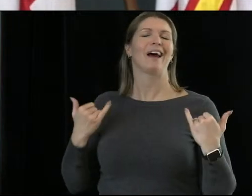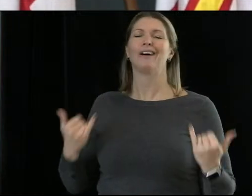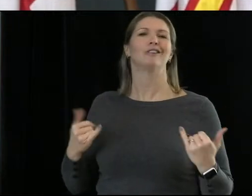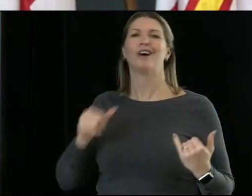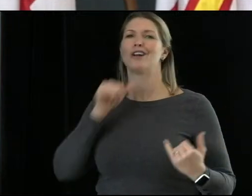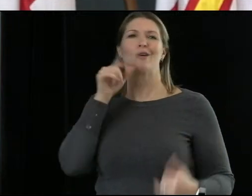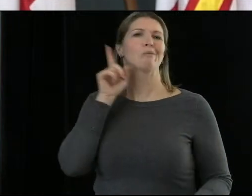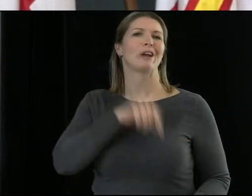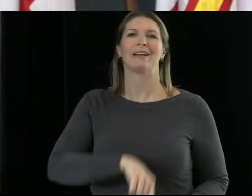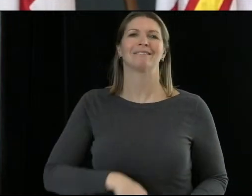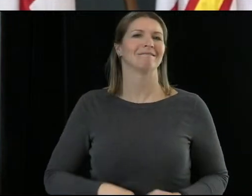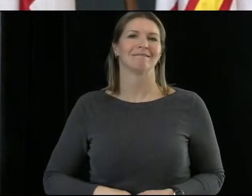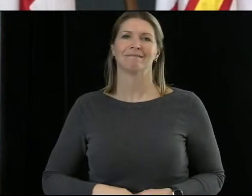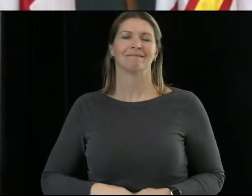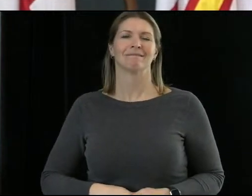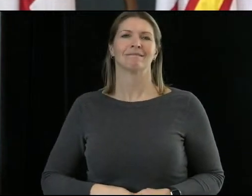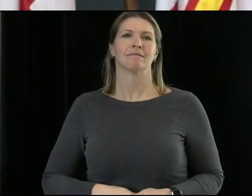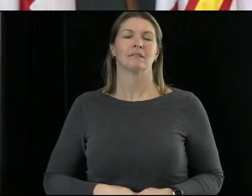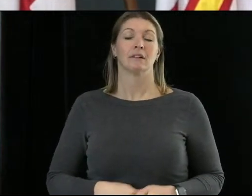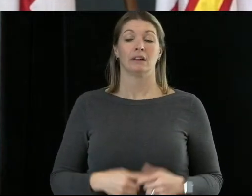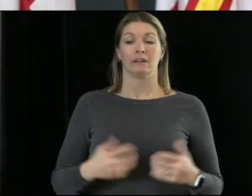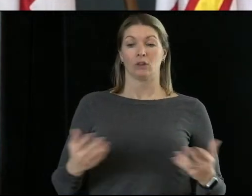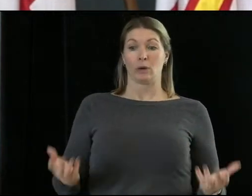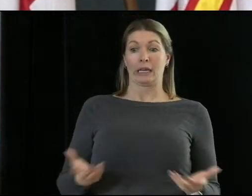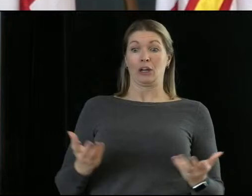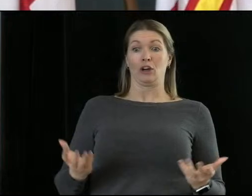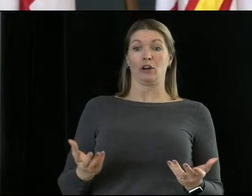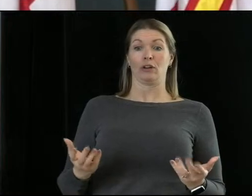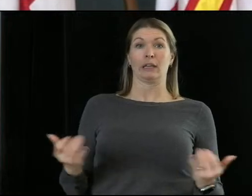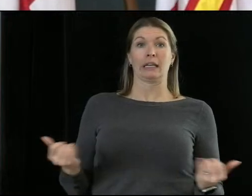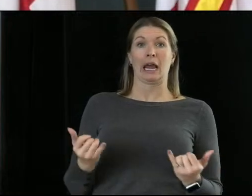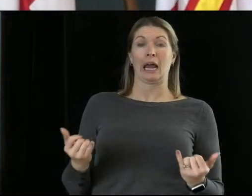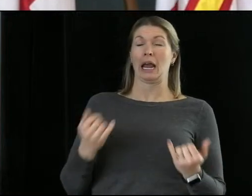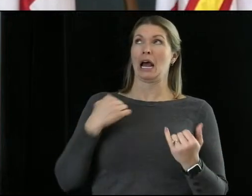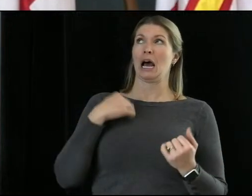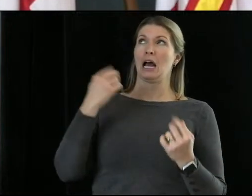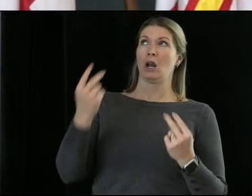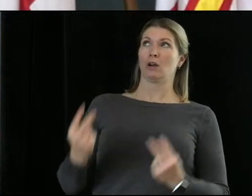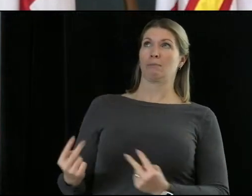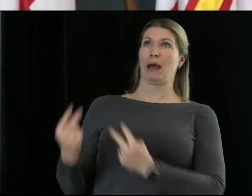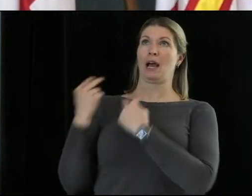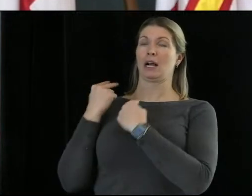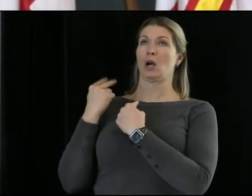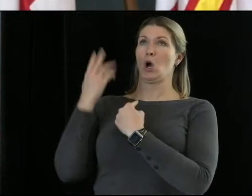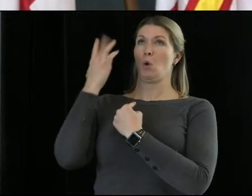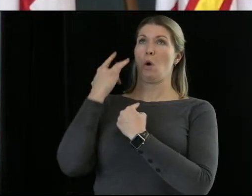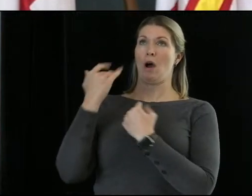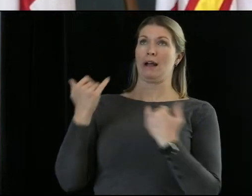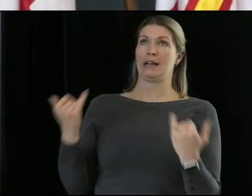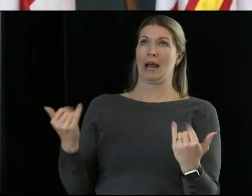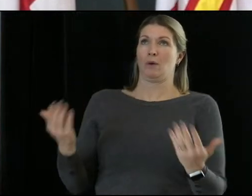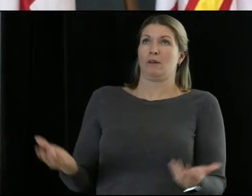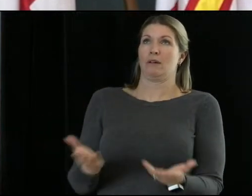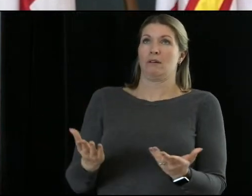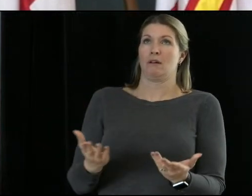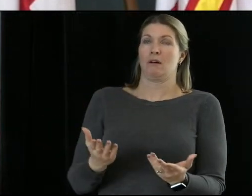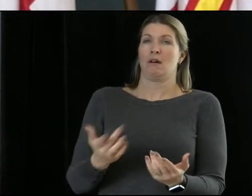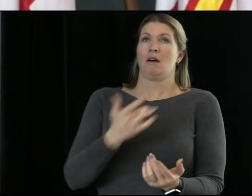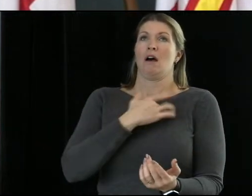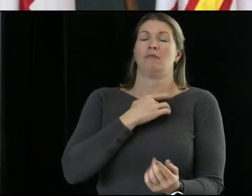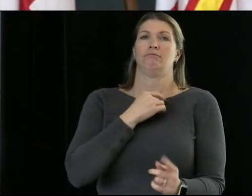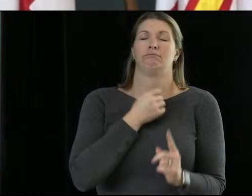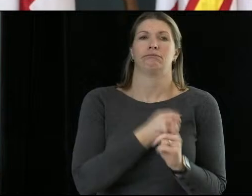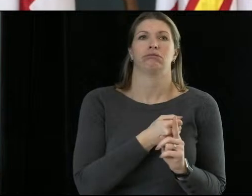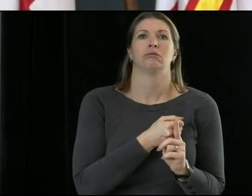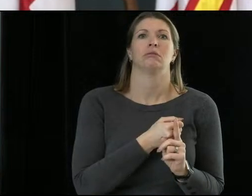As I stand here today, recounting parts of my life that brought me to this podium, I'm struck by the immense changes we've witnessed